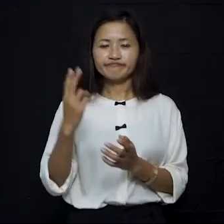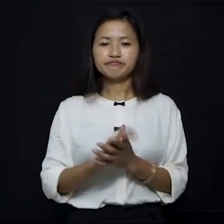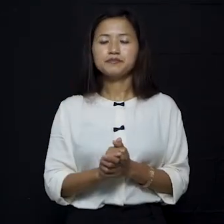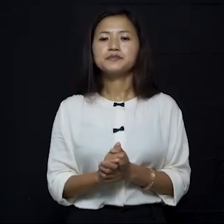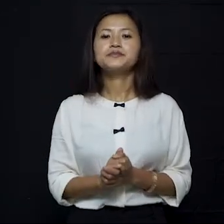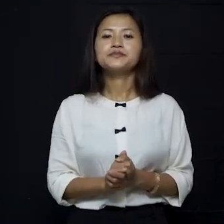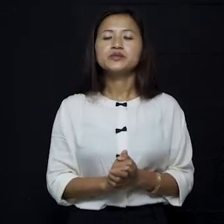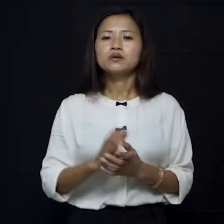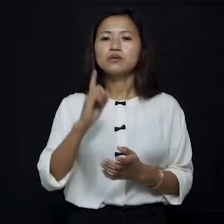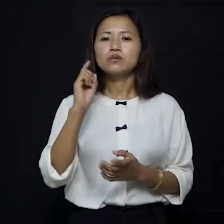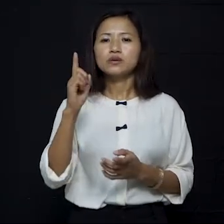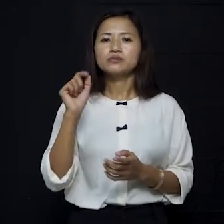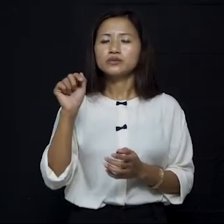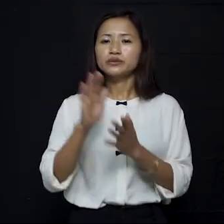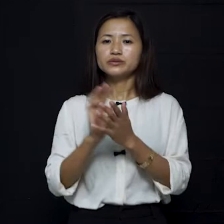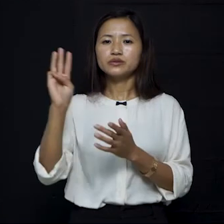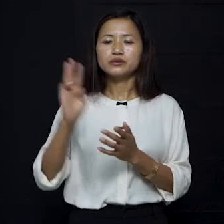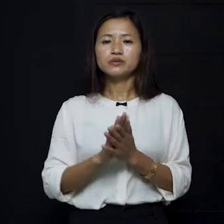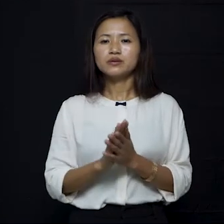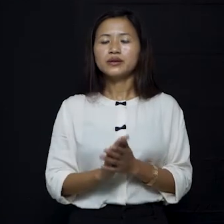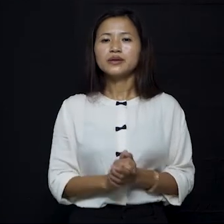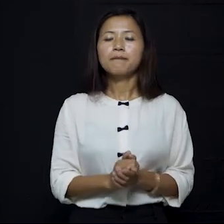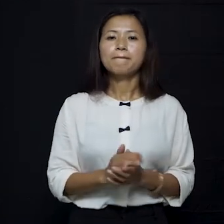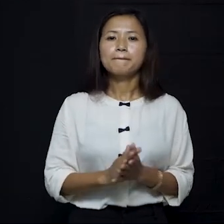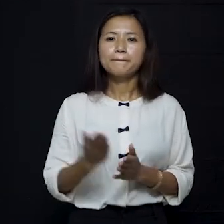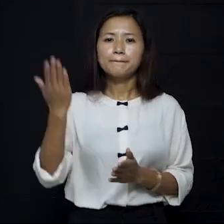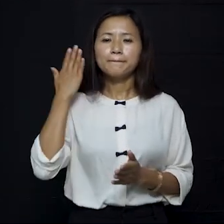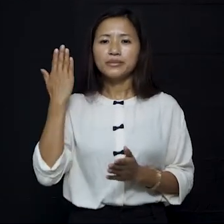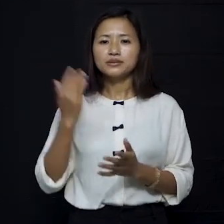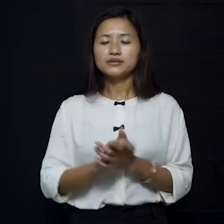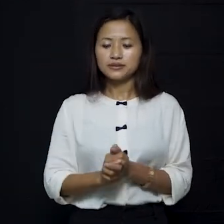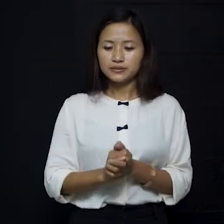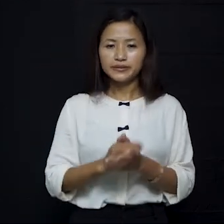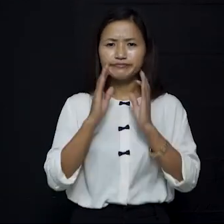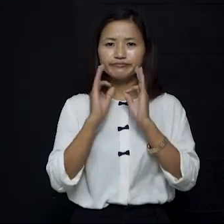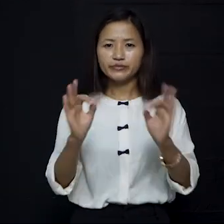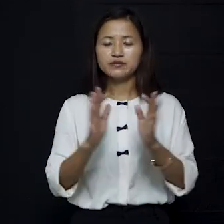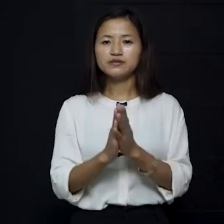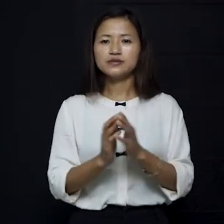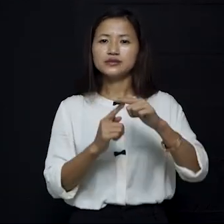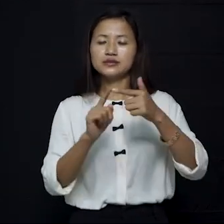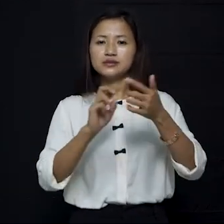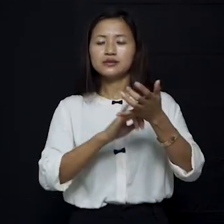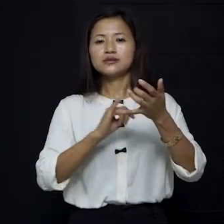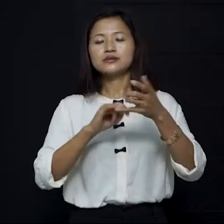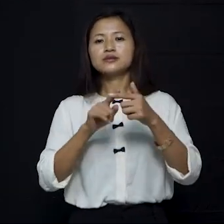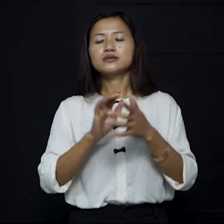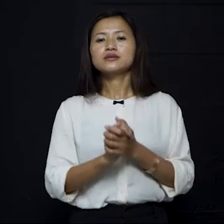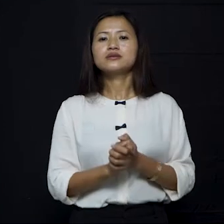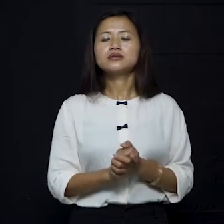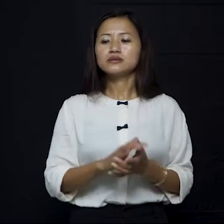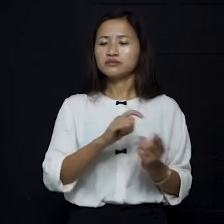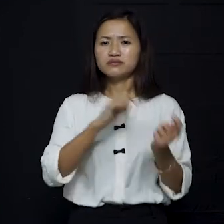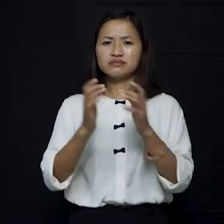is 1.3, past perfect tense. Mr. H is the perfect man, keep that in your mind, okay? That is never written in the book, or you will not